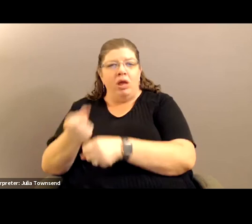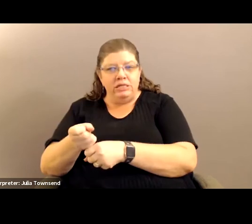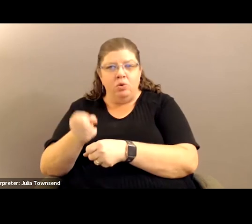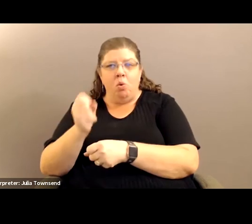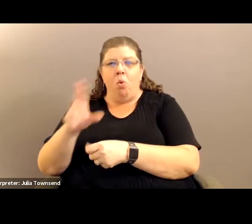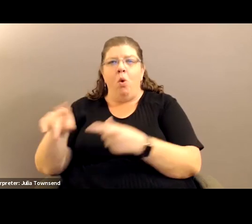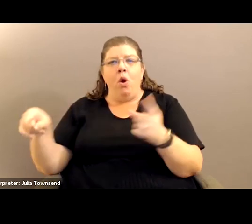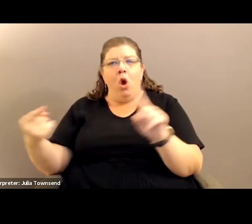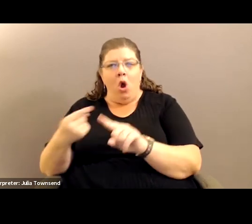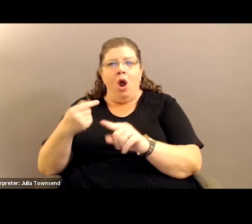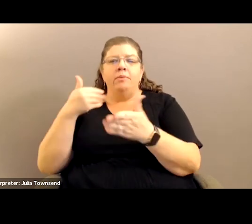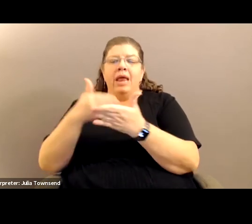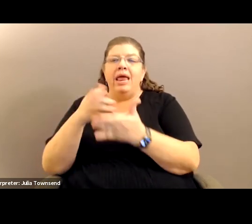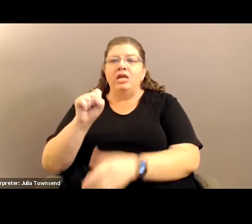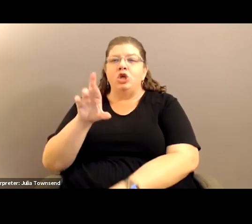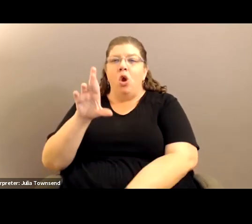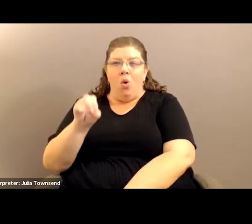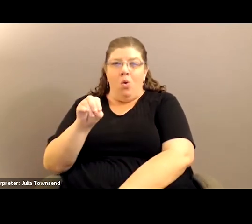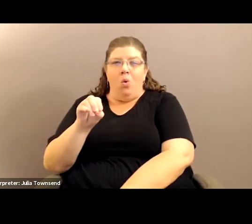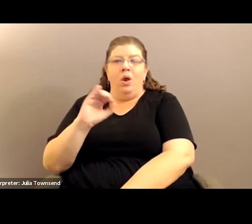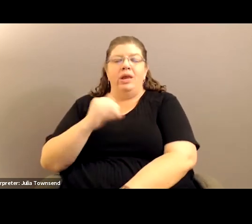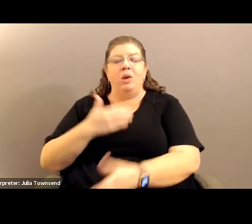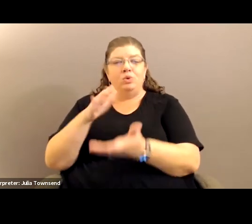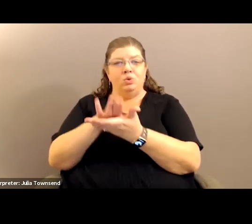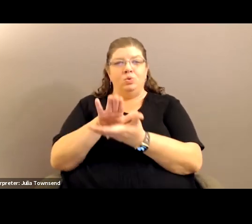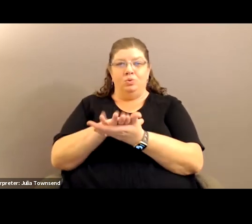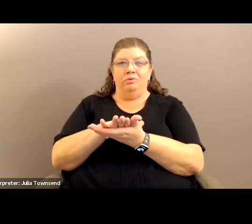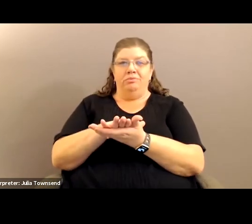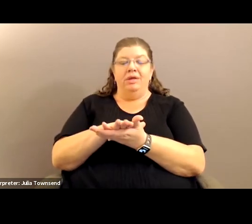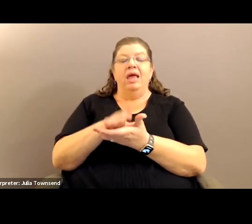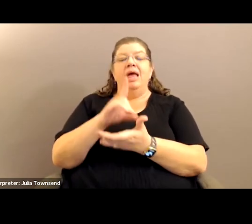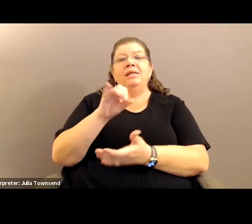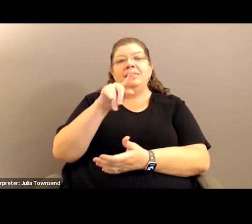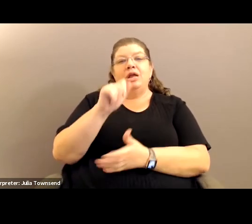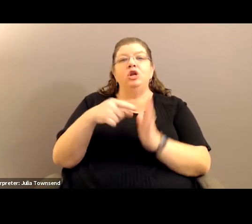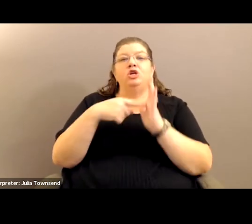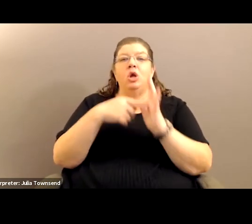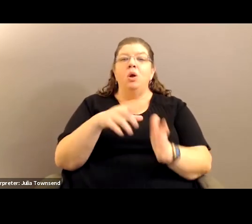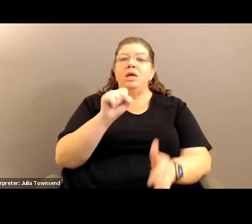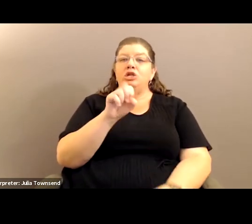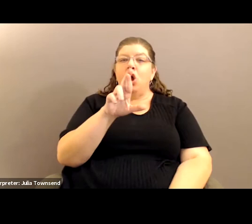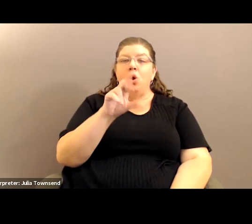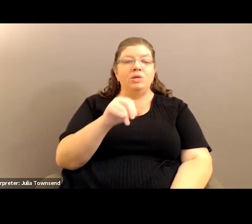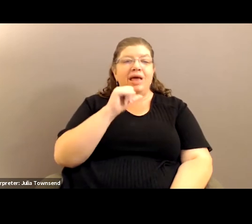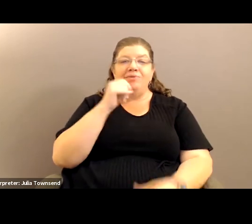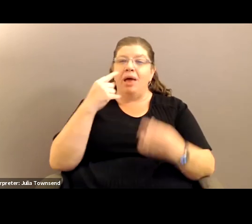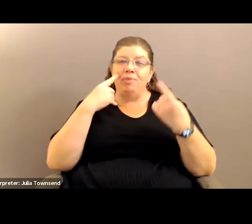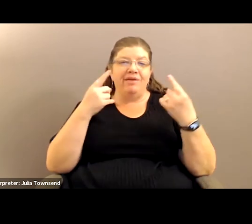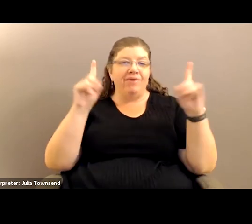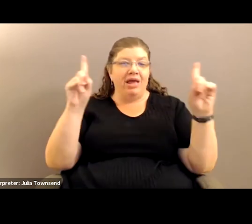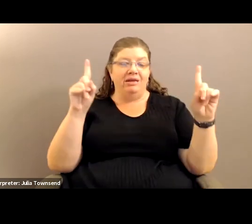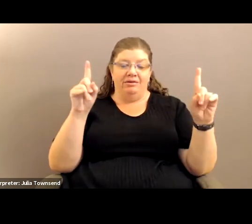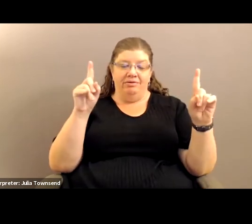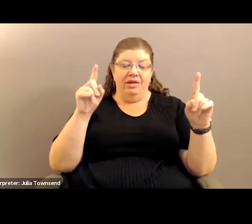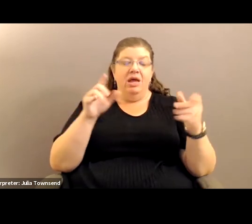around sros on our school campuses the data shows that sros have not been affected when police are in school students can feel